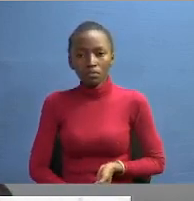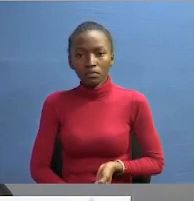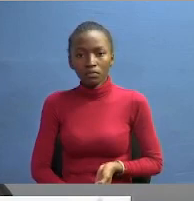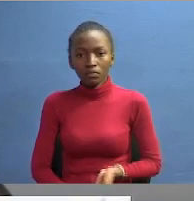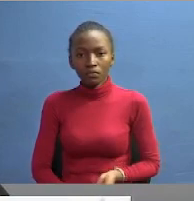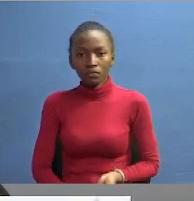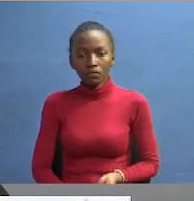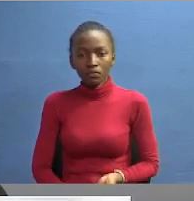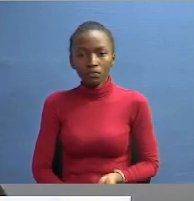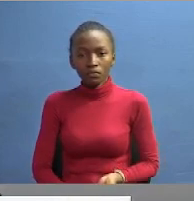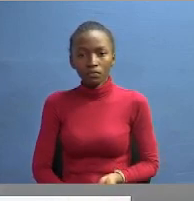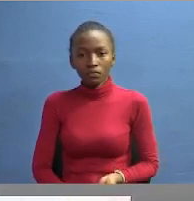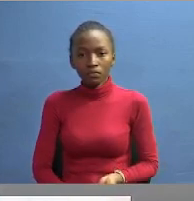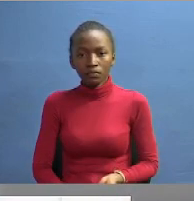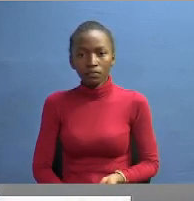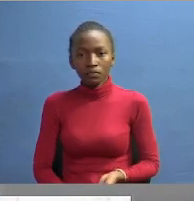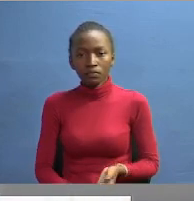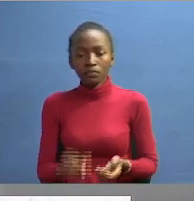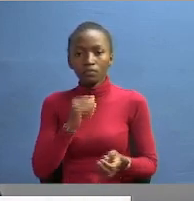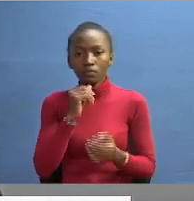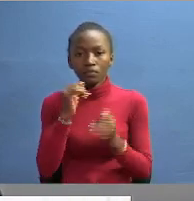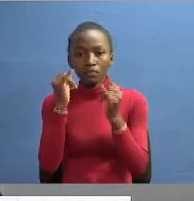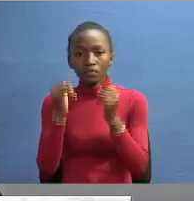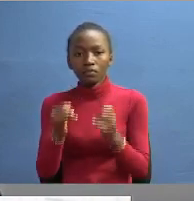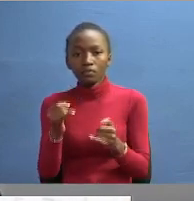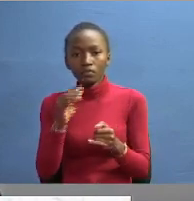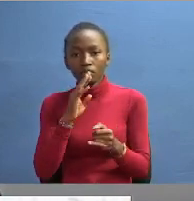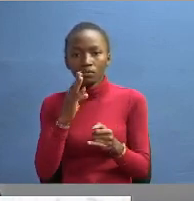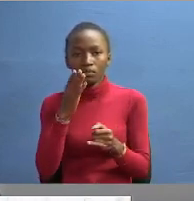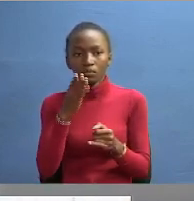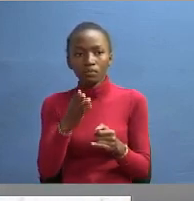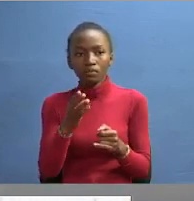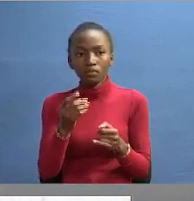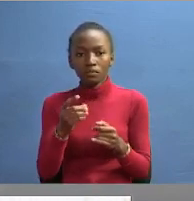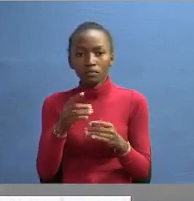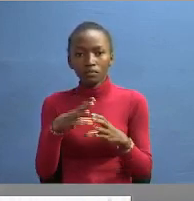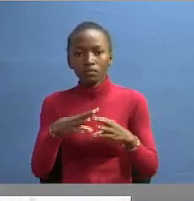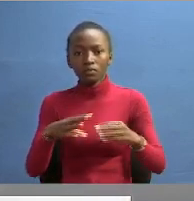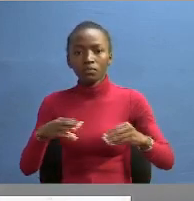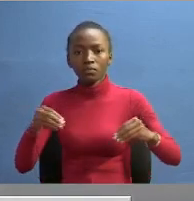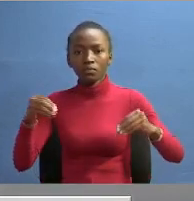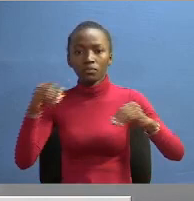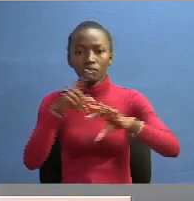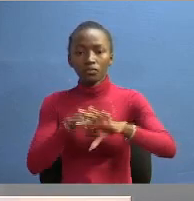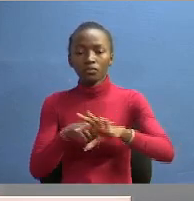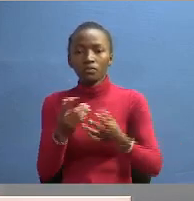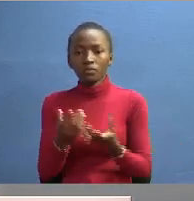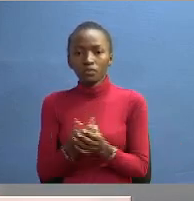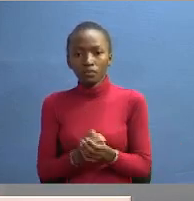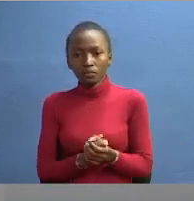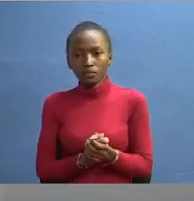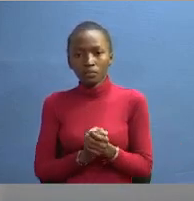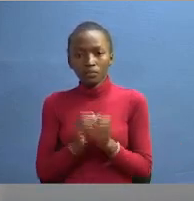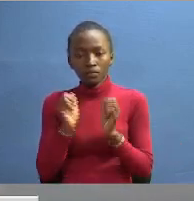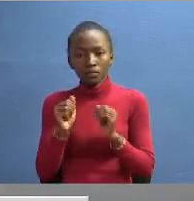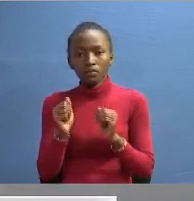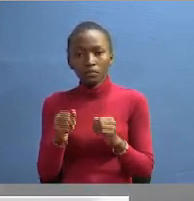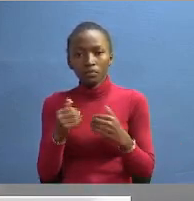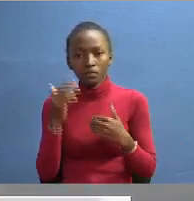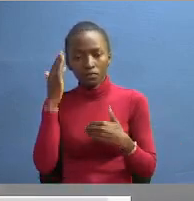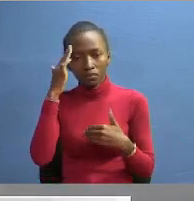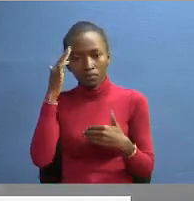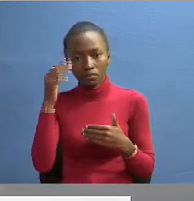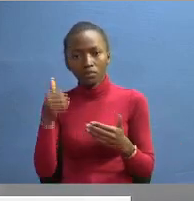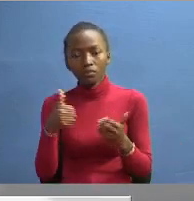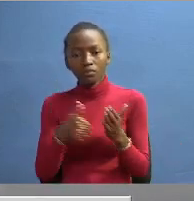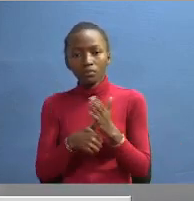Eastern DRC is not something new. It's been there for a very long time and for years. So tell us exactly what could be the cause of this conflict. Is it